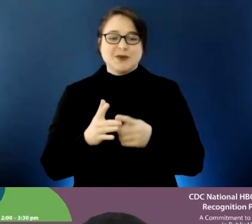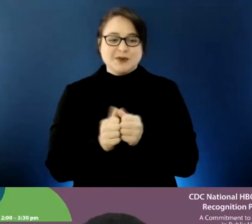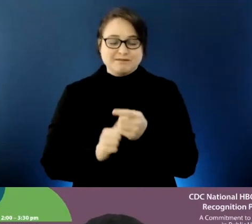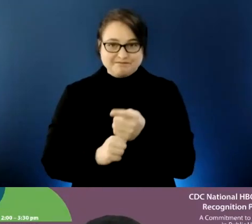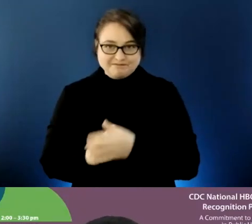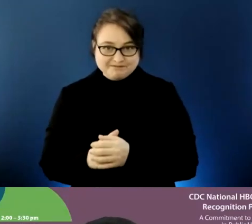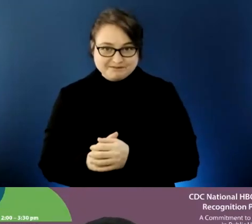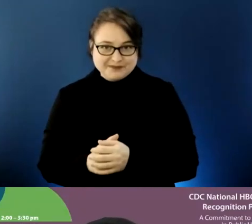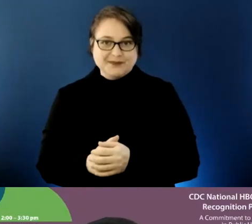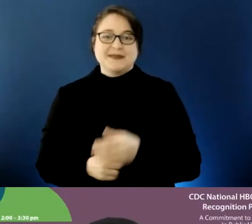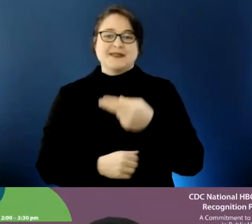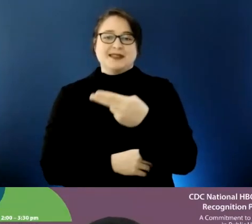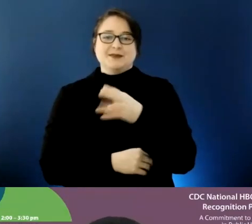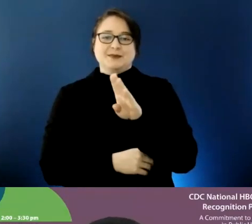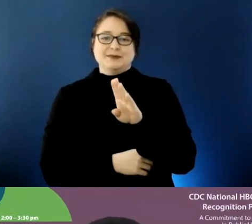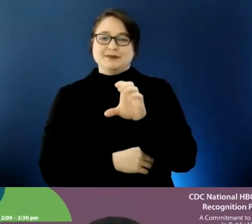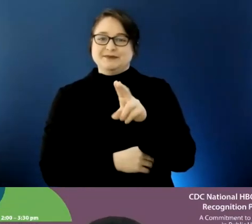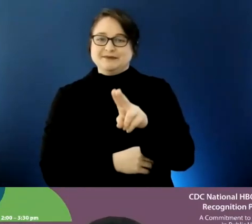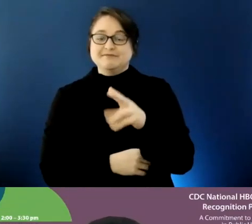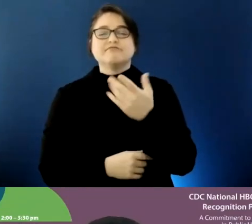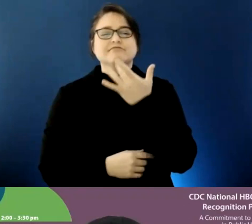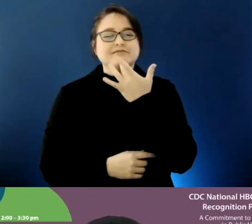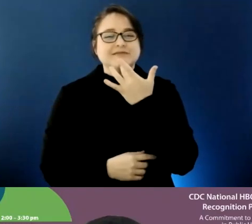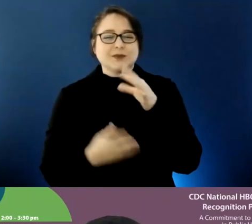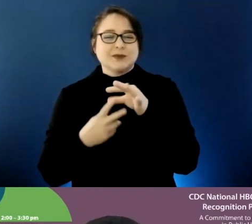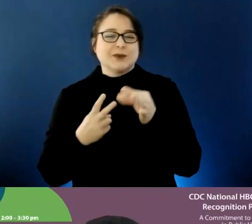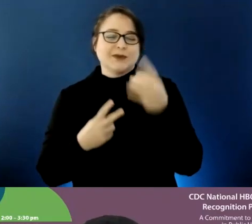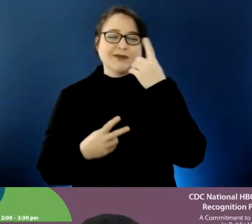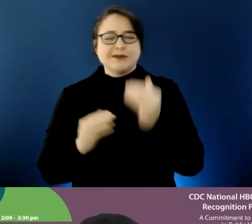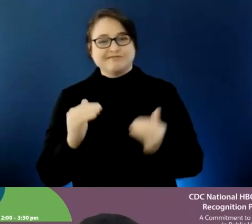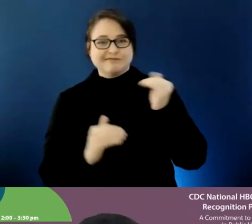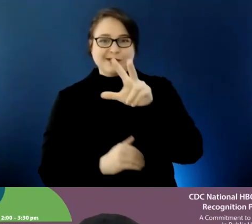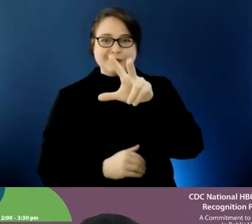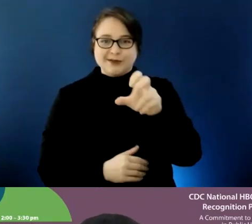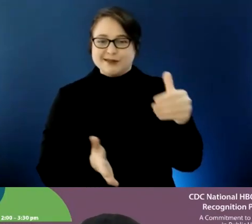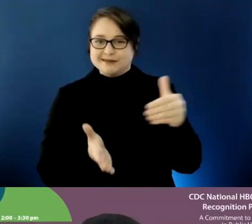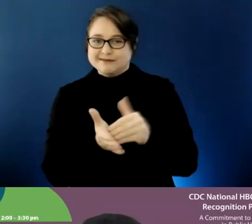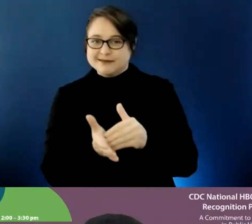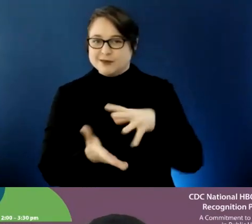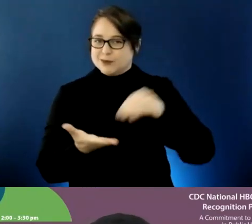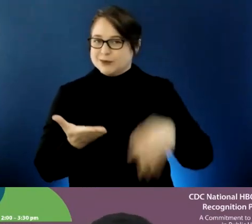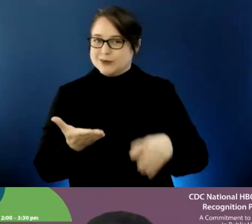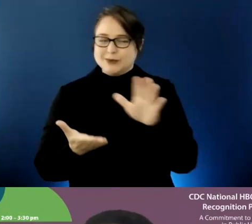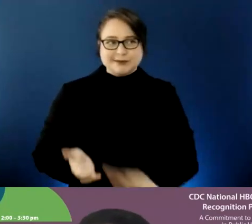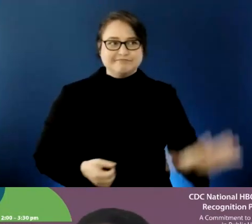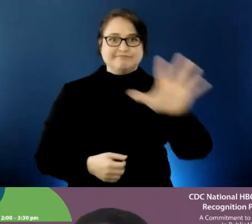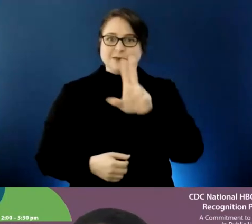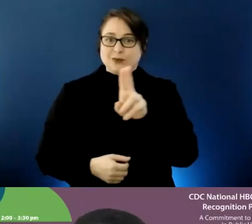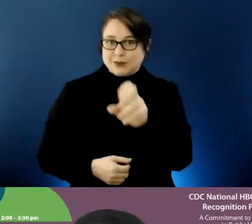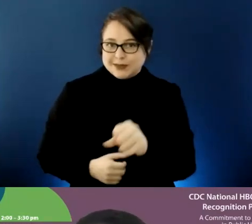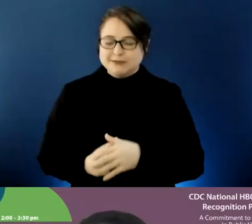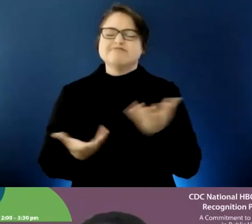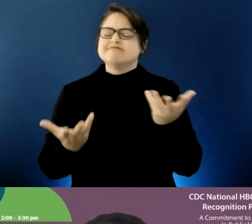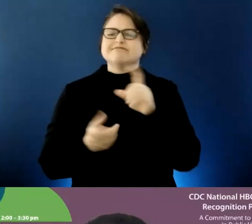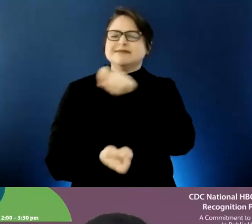HBCUs are the preferred choice for over 300,000 students across the country. So what specifically made you decide